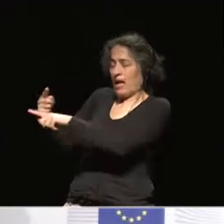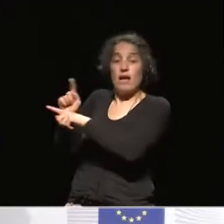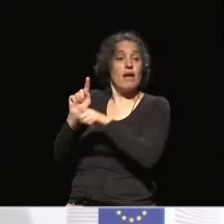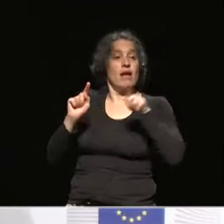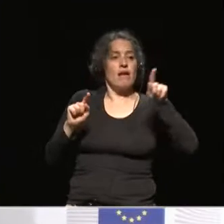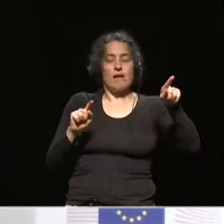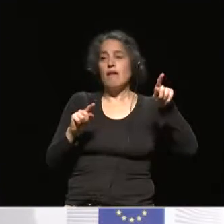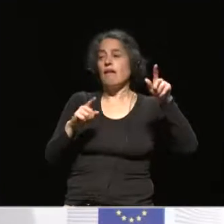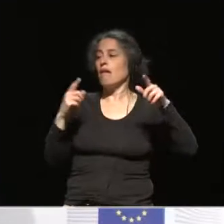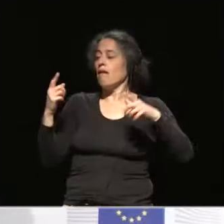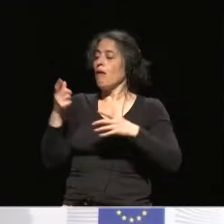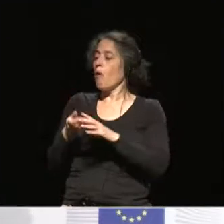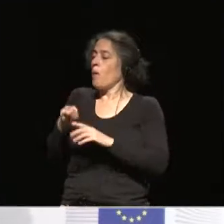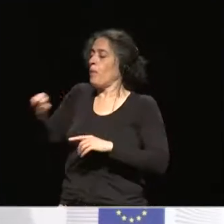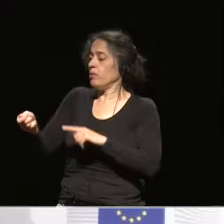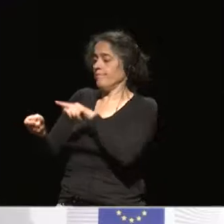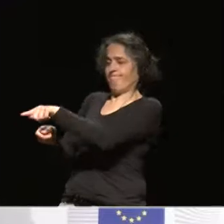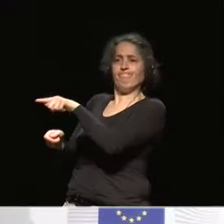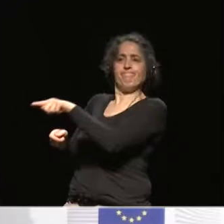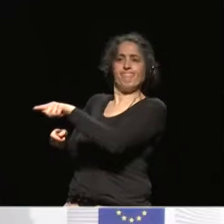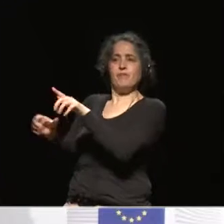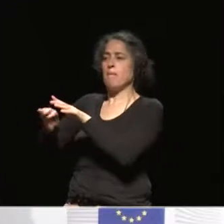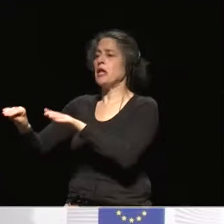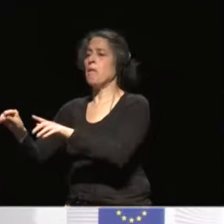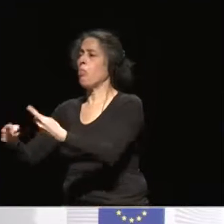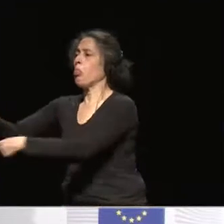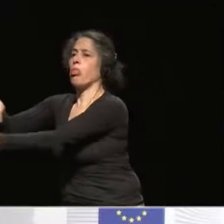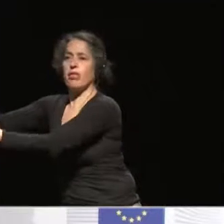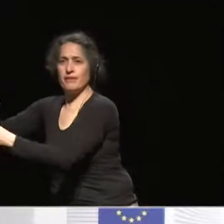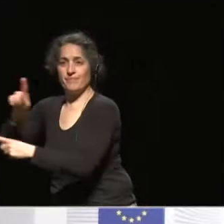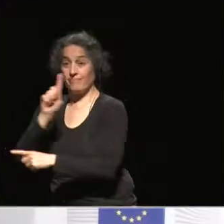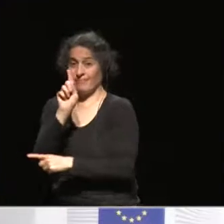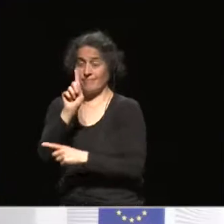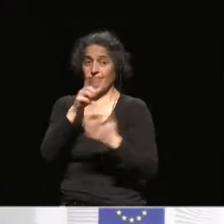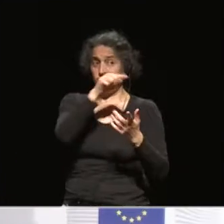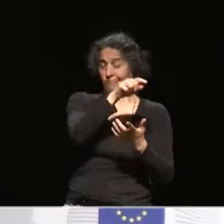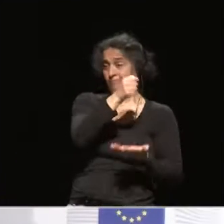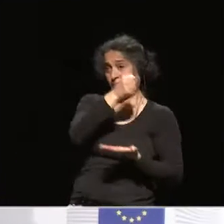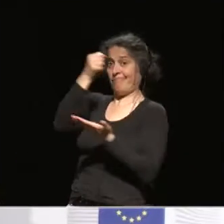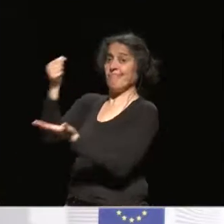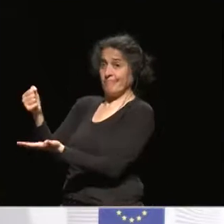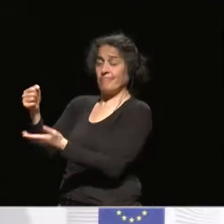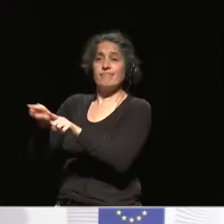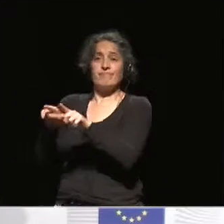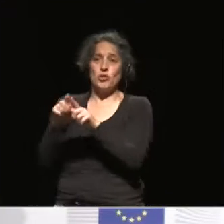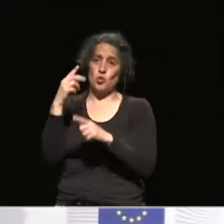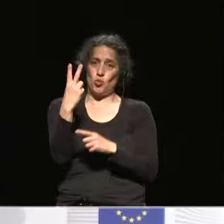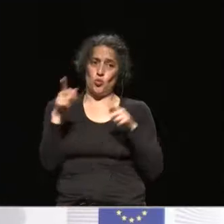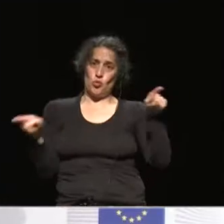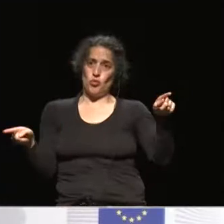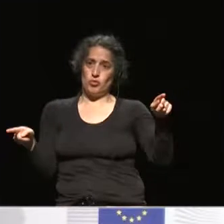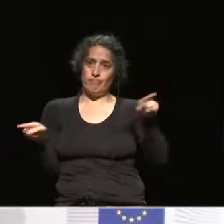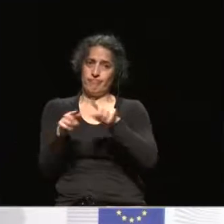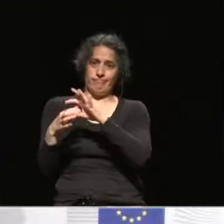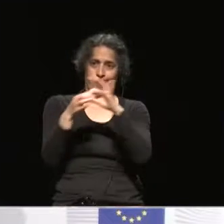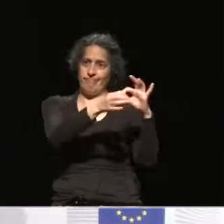has, an international dimension, it has a local dimension. Both are drivers and it involves two sides. But I